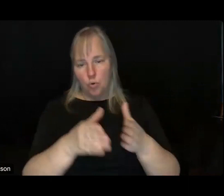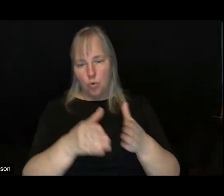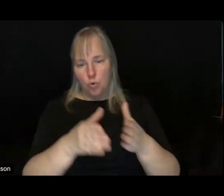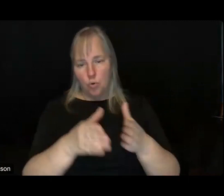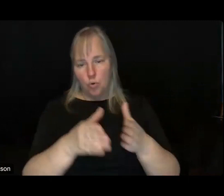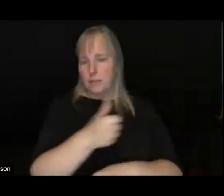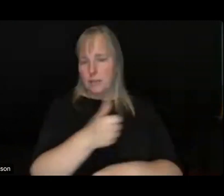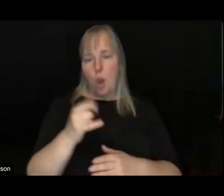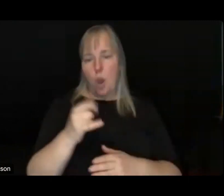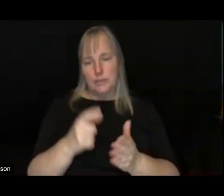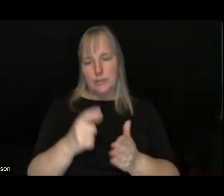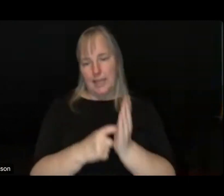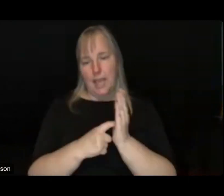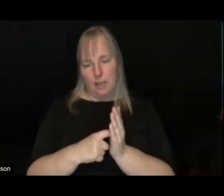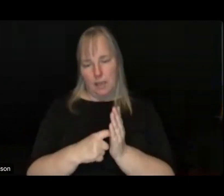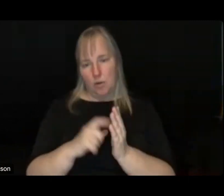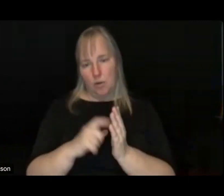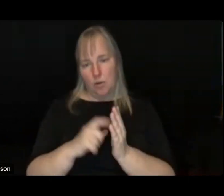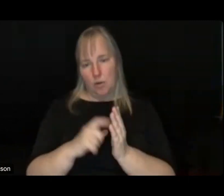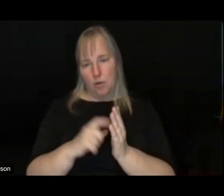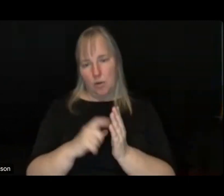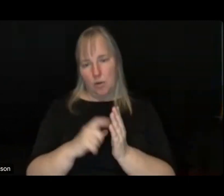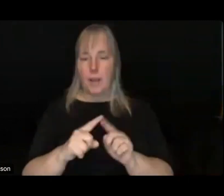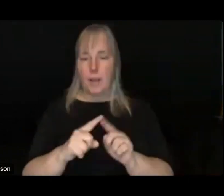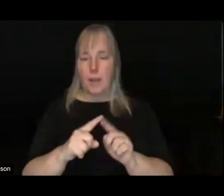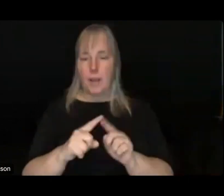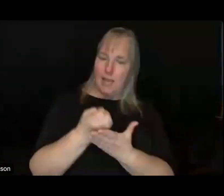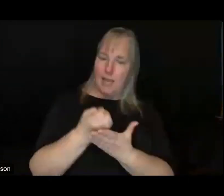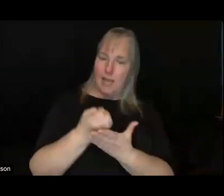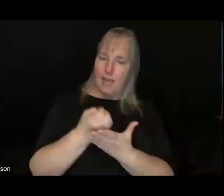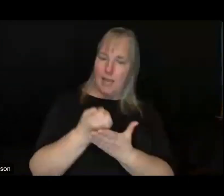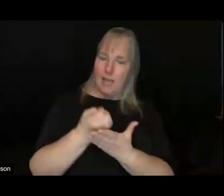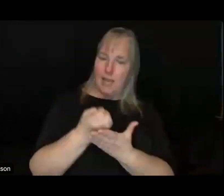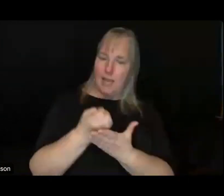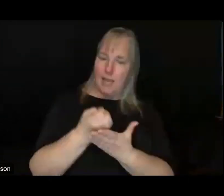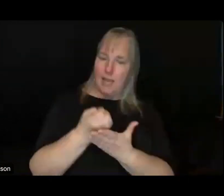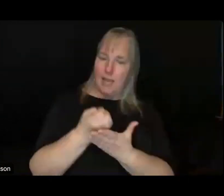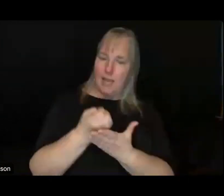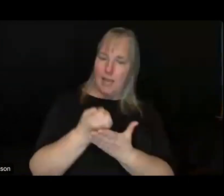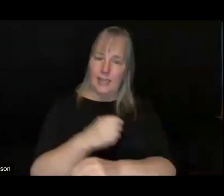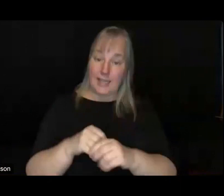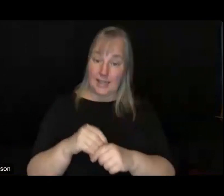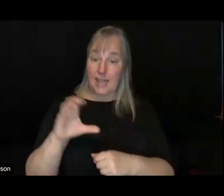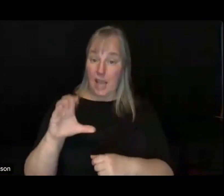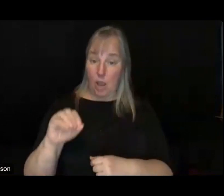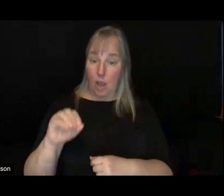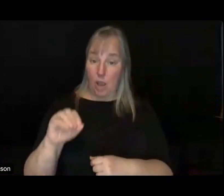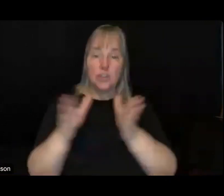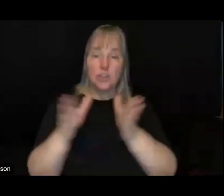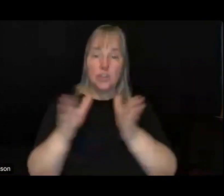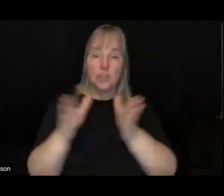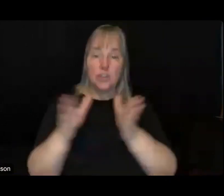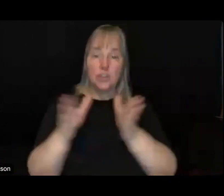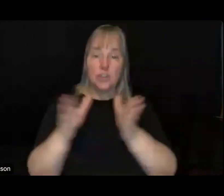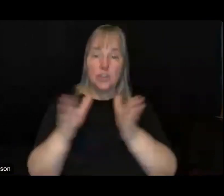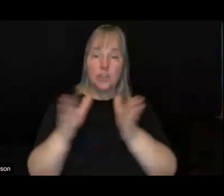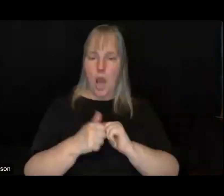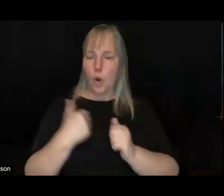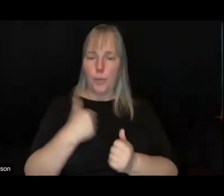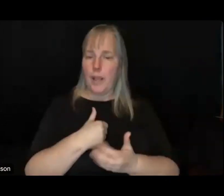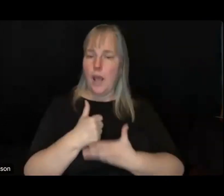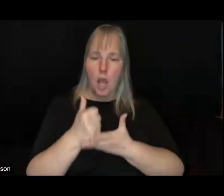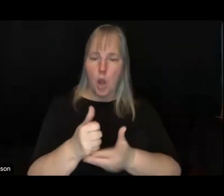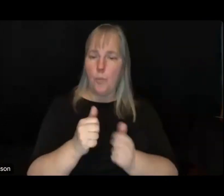see, the Economic Development Authority and the county in general helping with entrepreneurship or